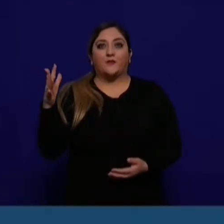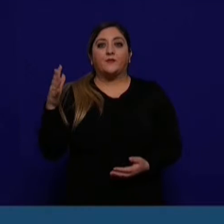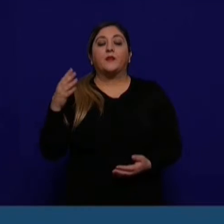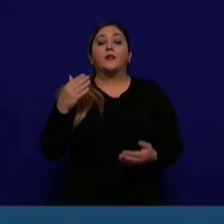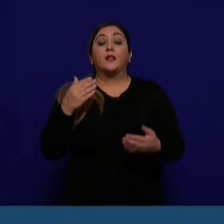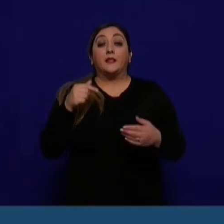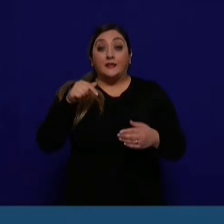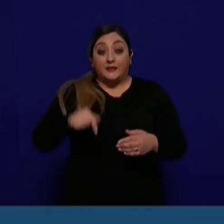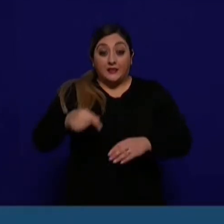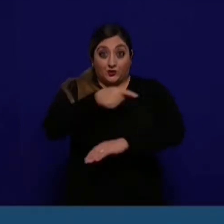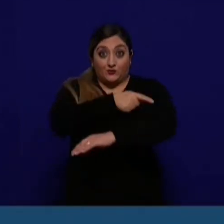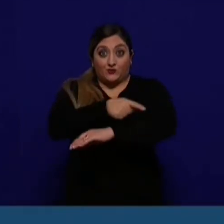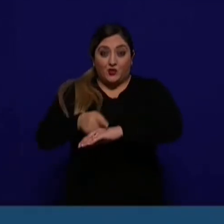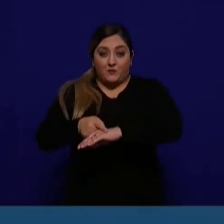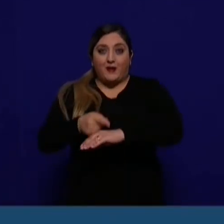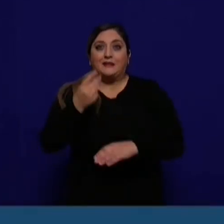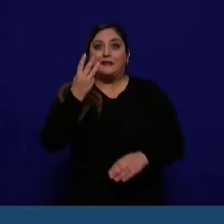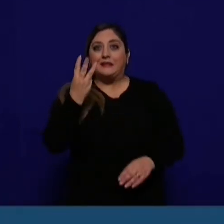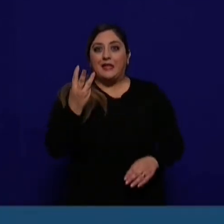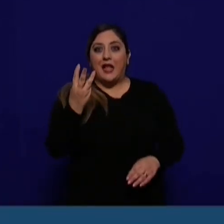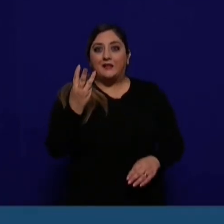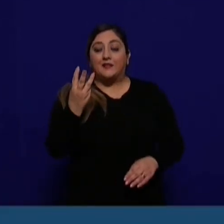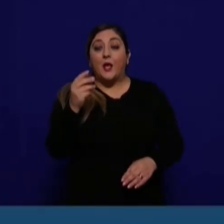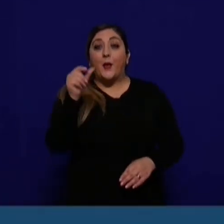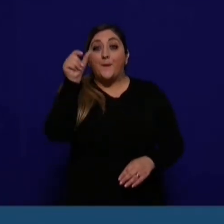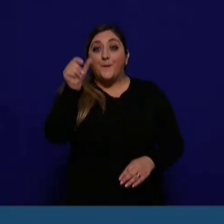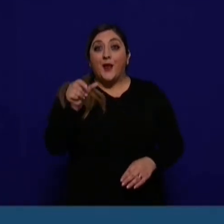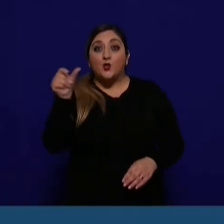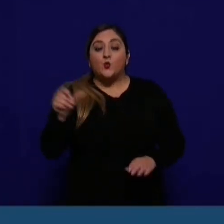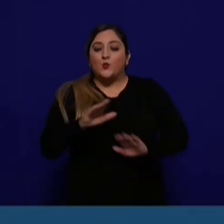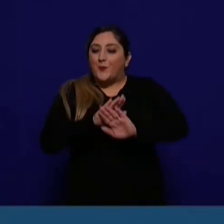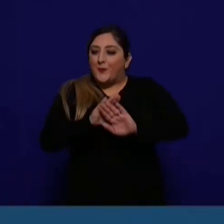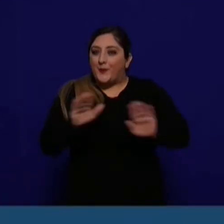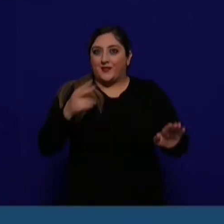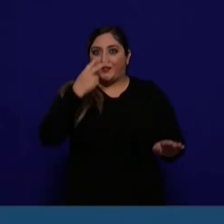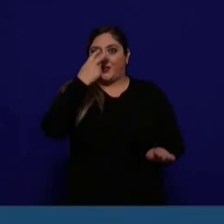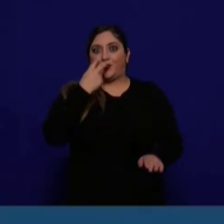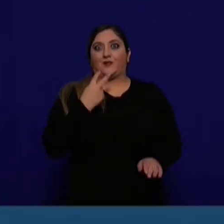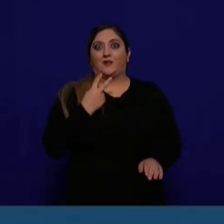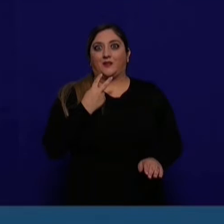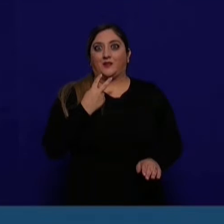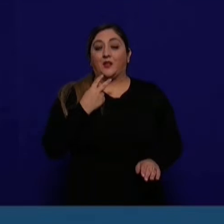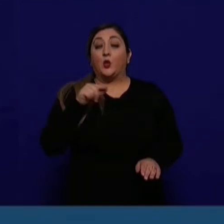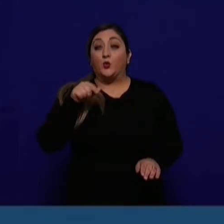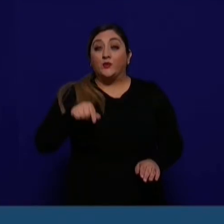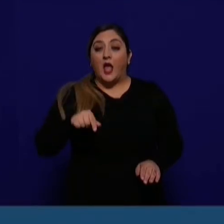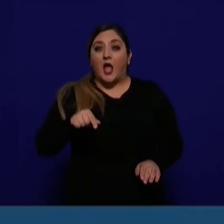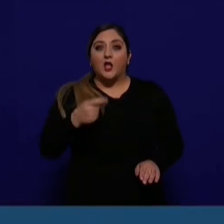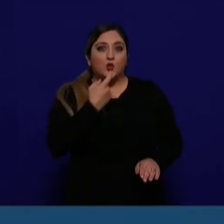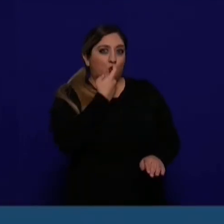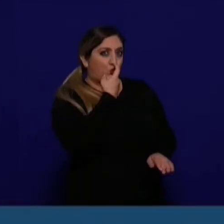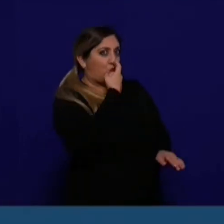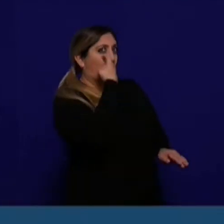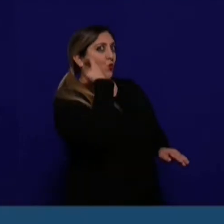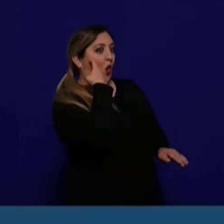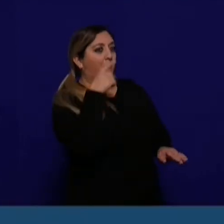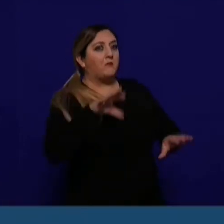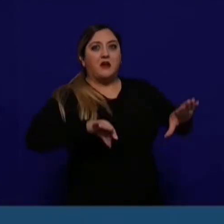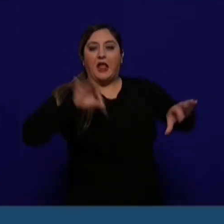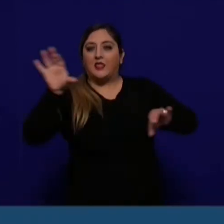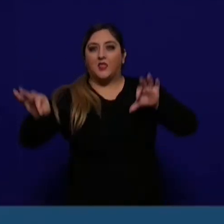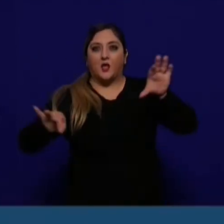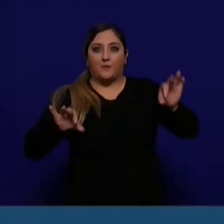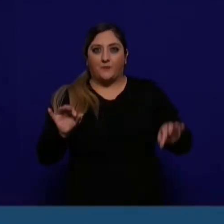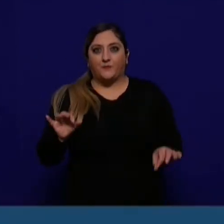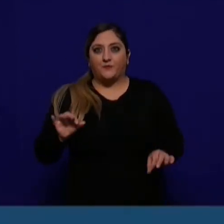Din l-aħħar ġimgħa kellna 3 każijiet biss li ħarġu mill-anzjani u dan ħarġu minn random swabbing li jsir. Għax infatti minn dawn it-tlieta li